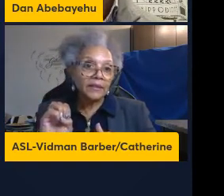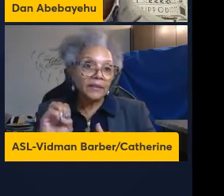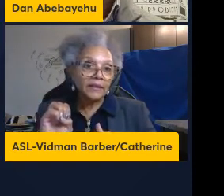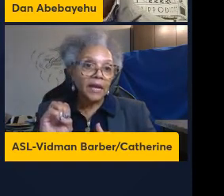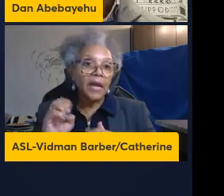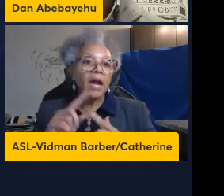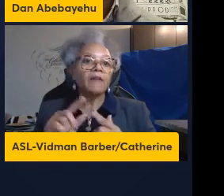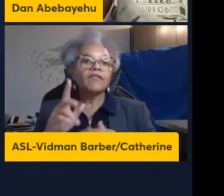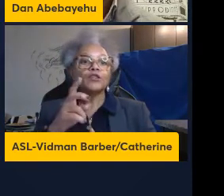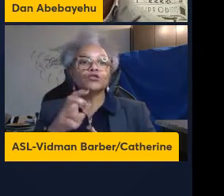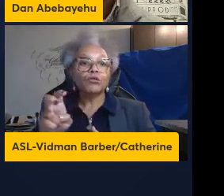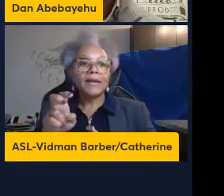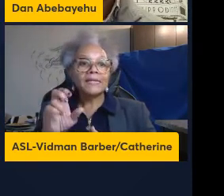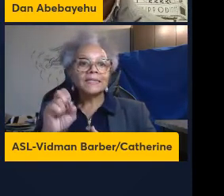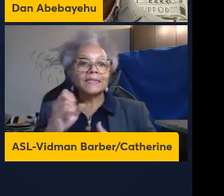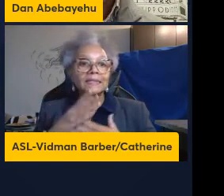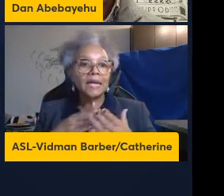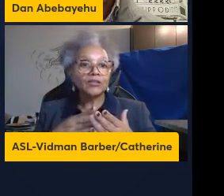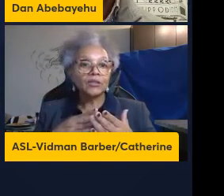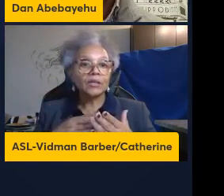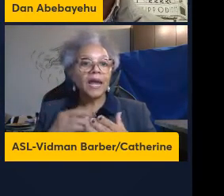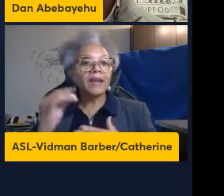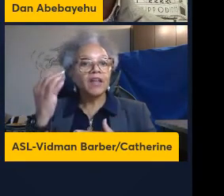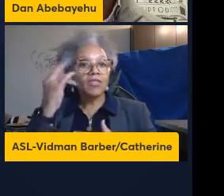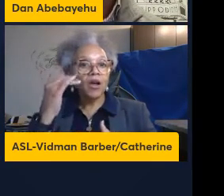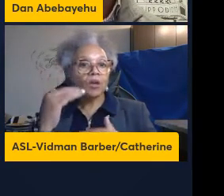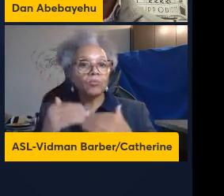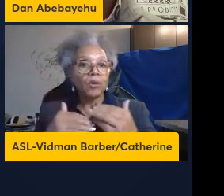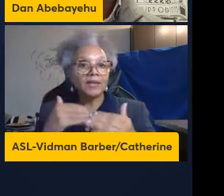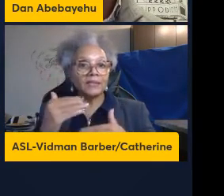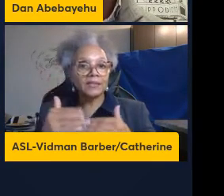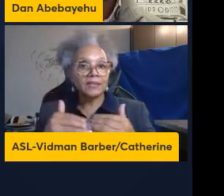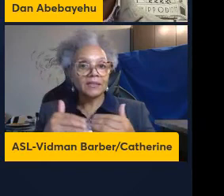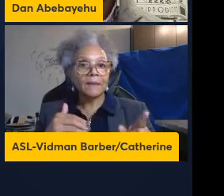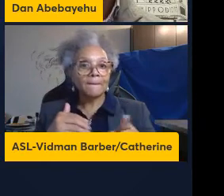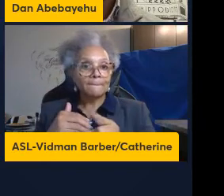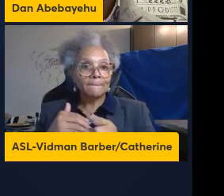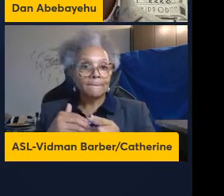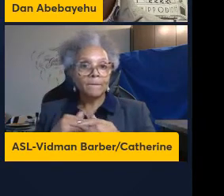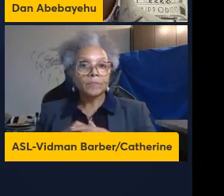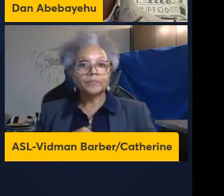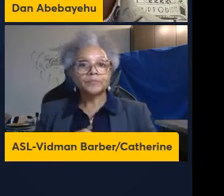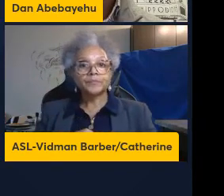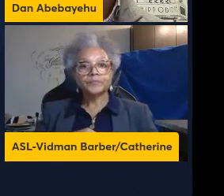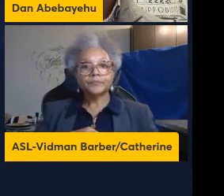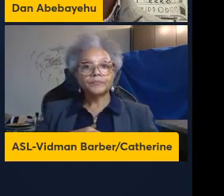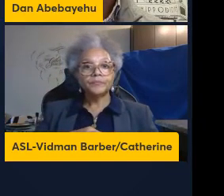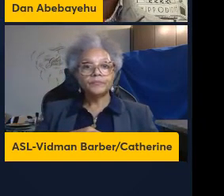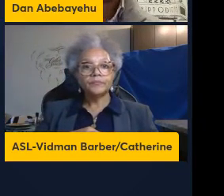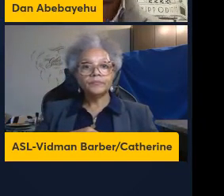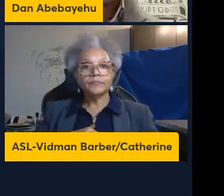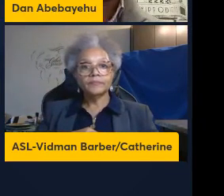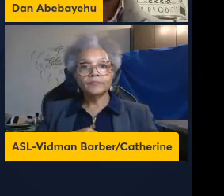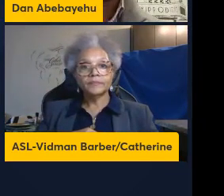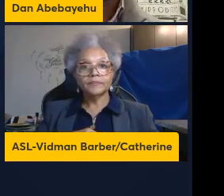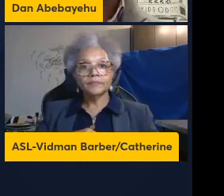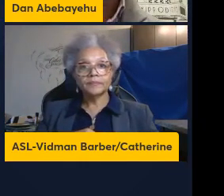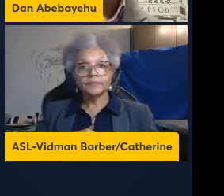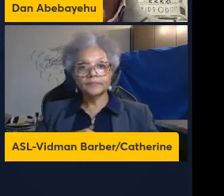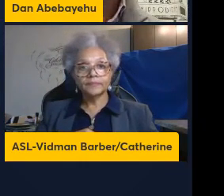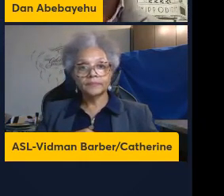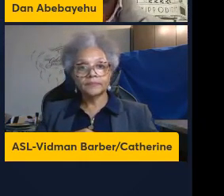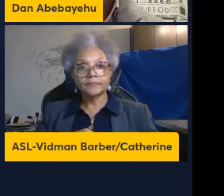mechanotransduction. And our thought process is that, or our hypothesis is, perhaps inflammatory cytokine signaling might be promoting the loss of